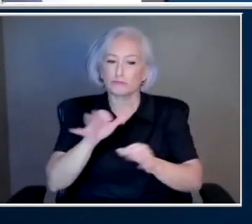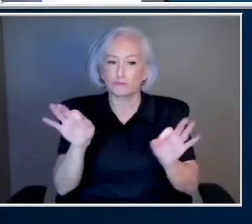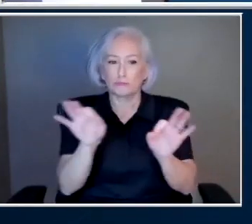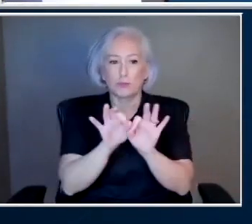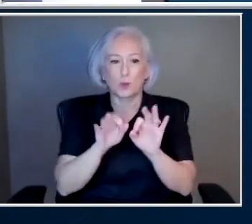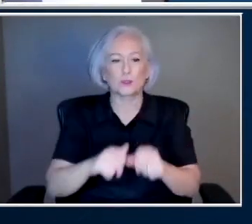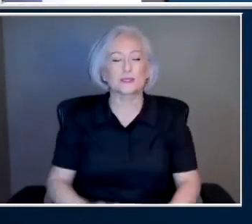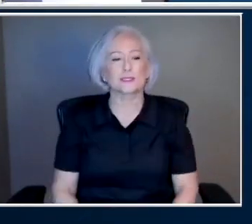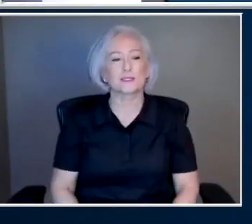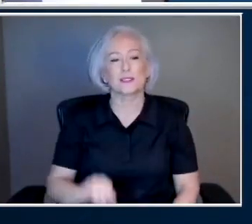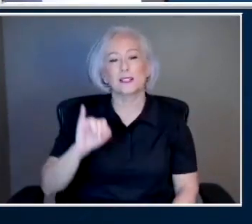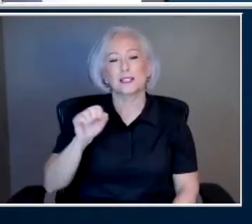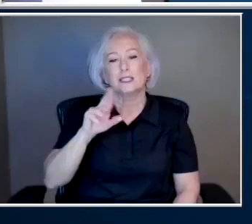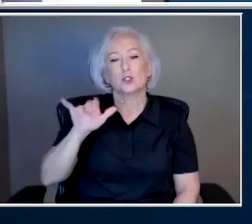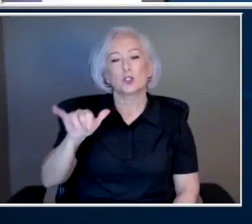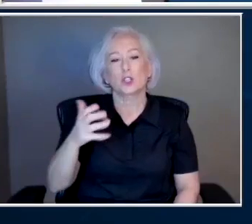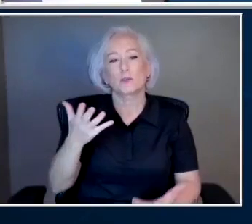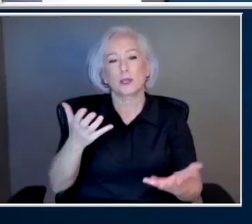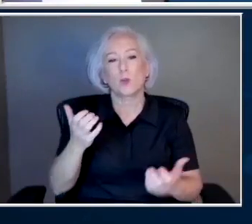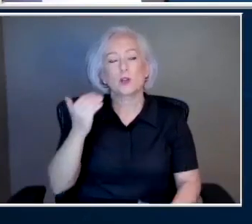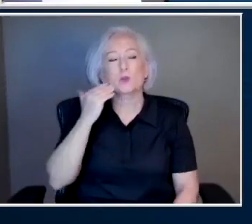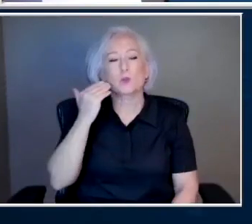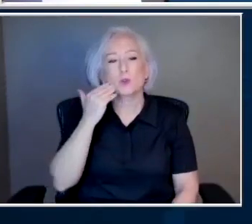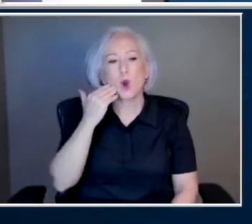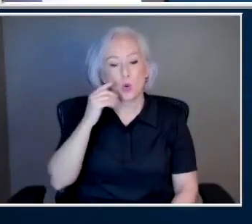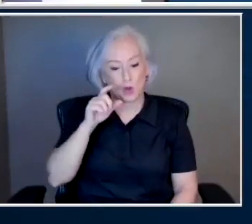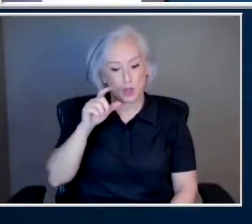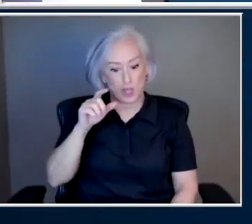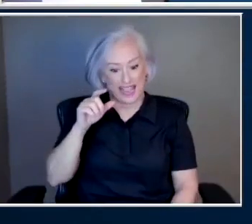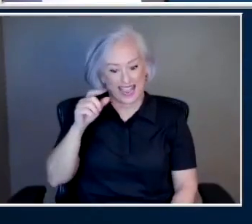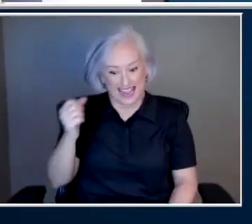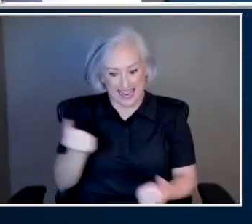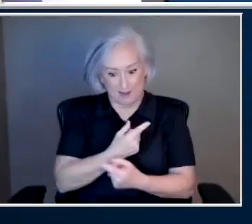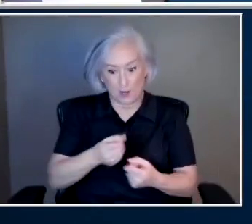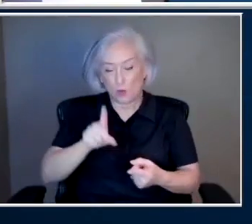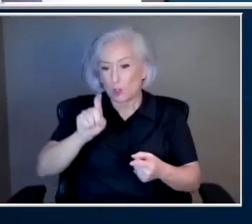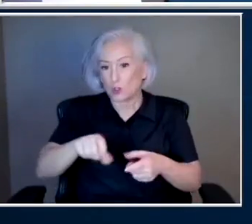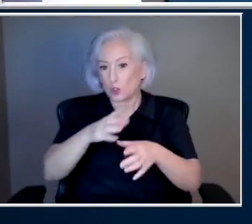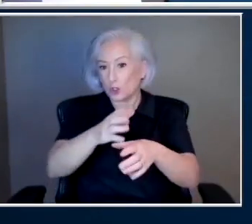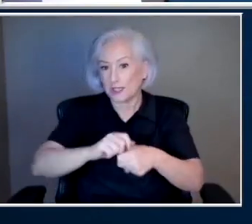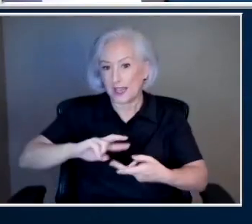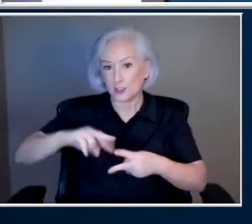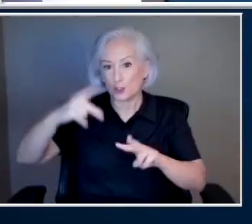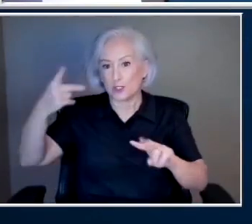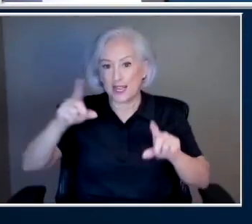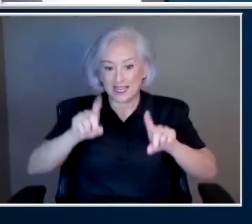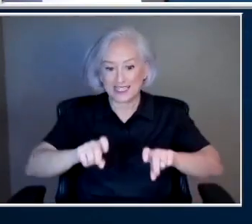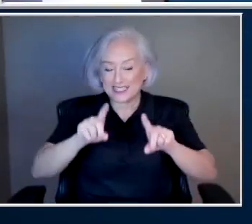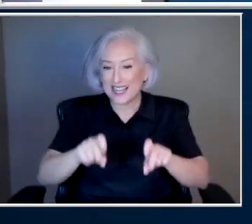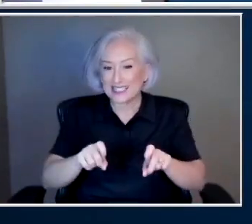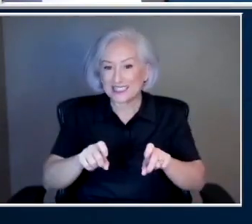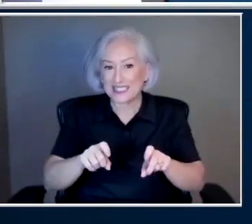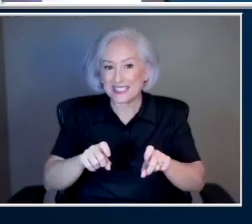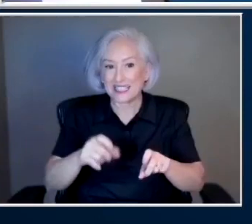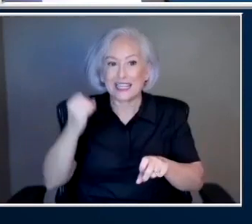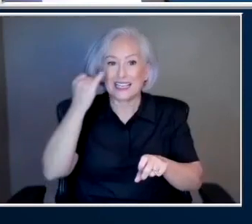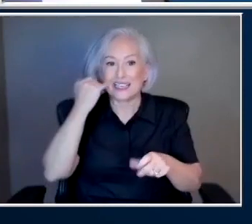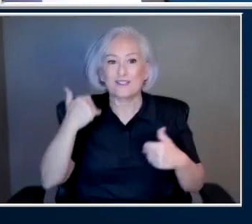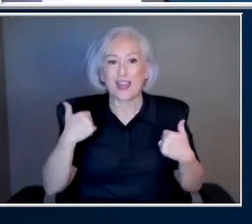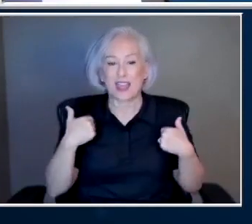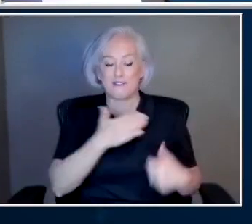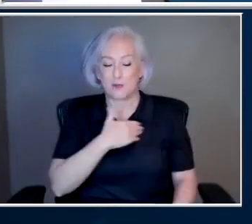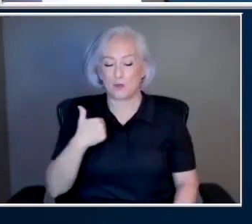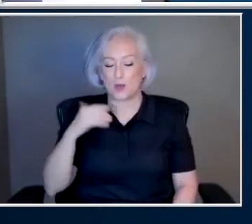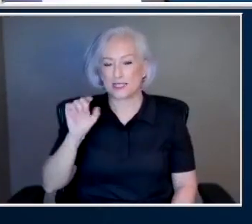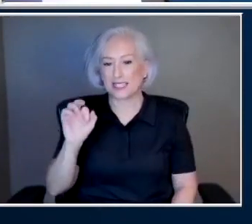Dr. Sharma, should everyone look into getting genetic counseling or genetic testing if they have breast cancer? Is that